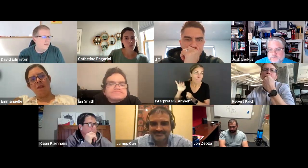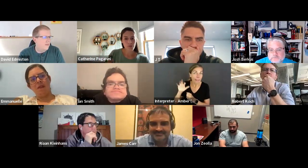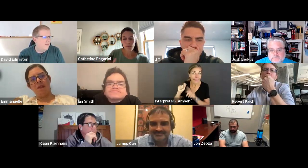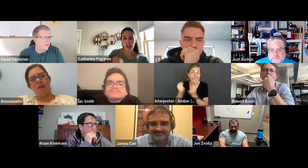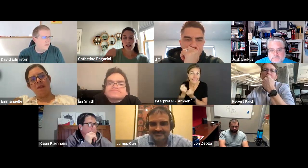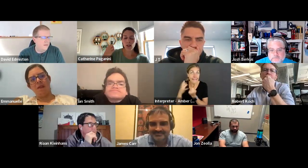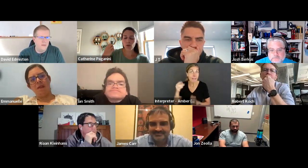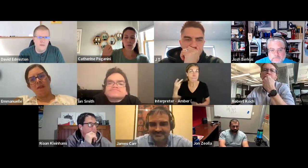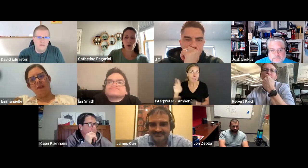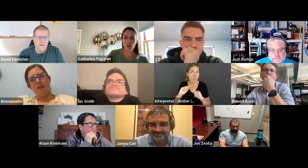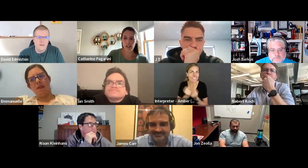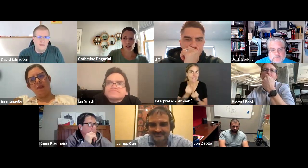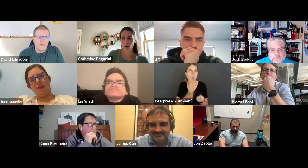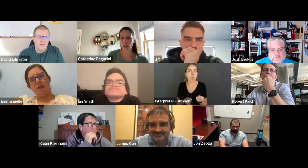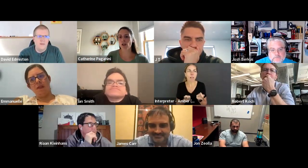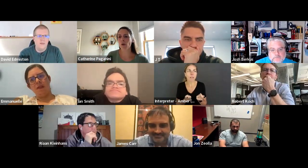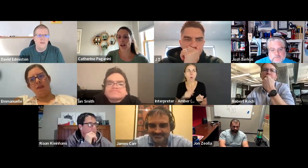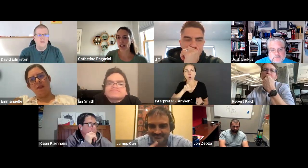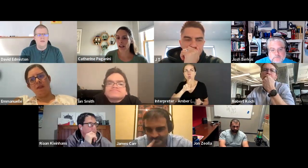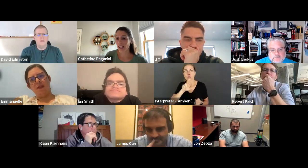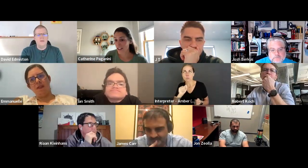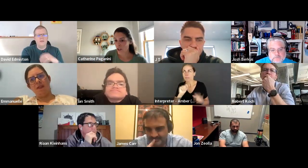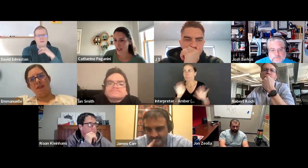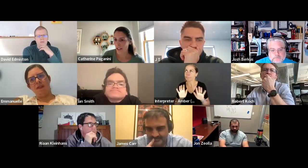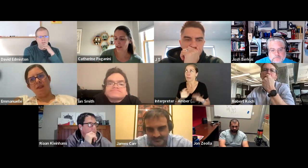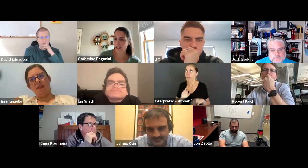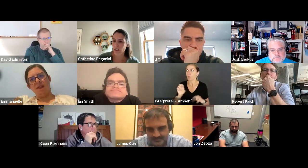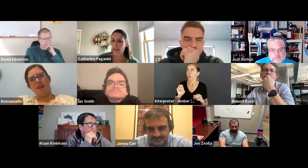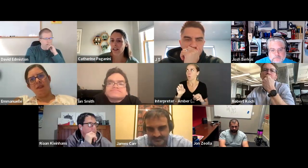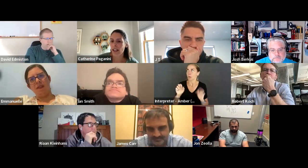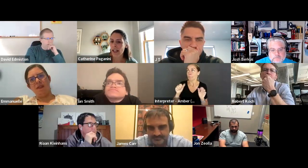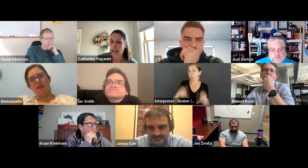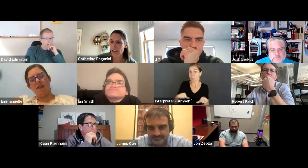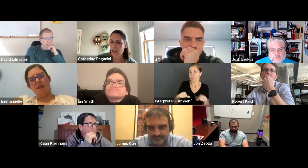retweet, repost, and so on. So let's do that.